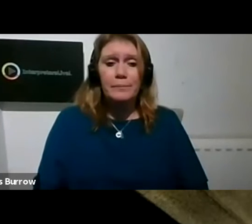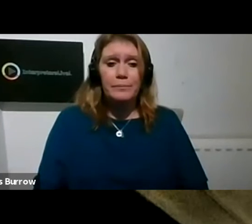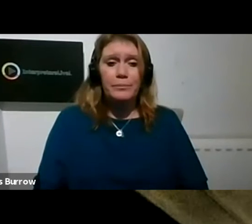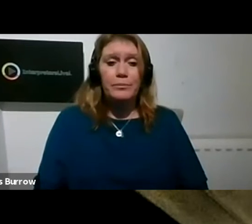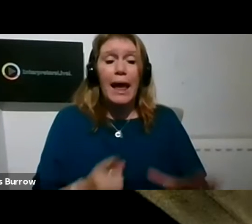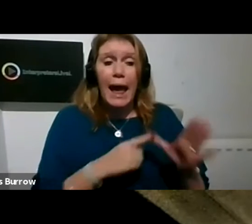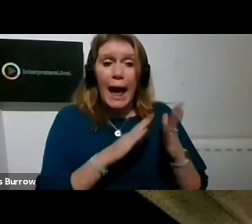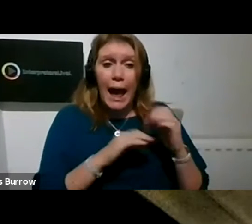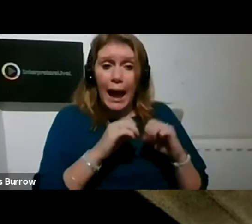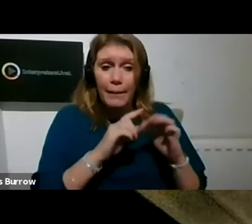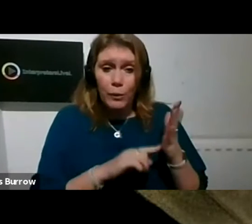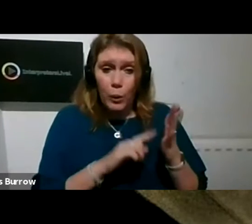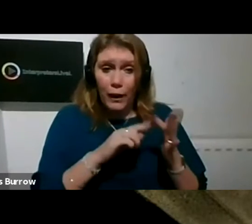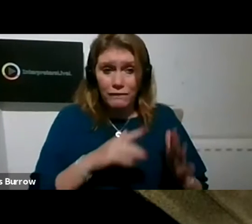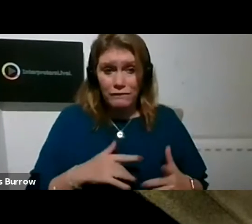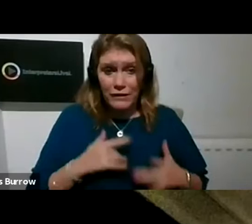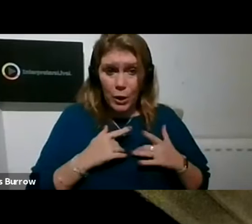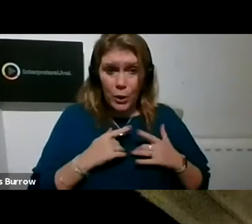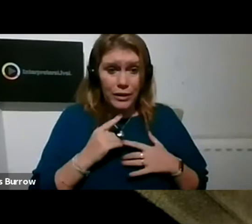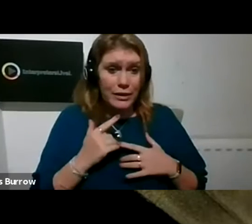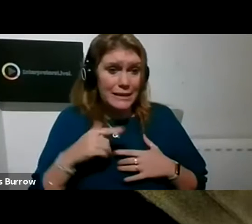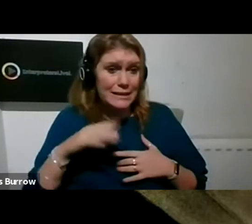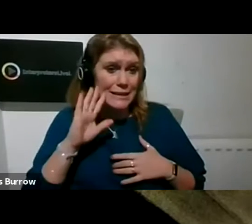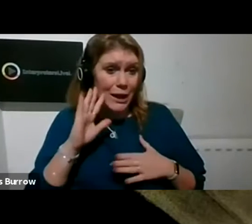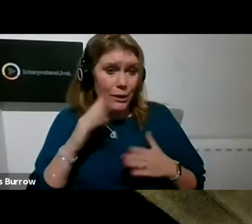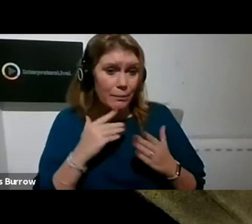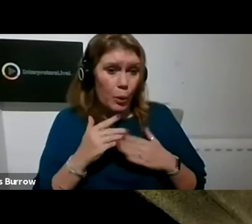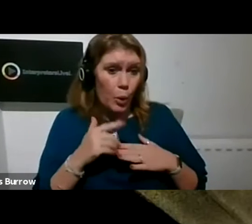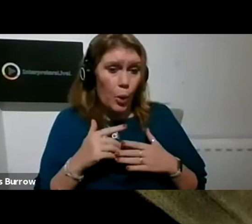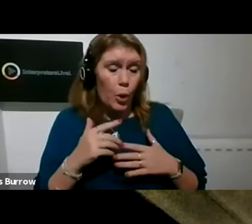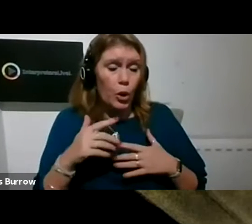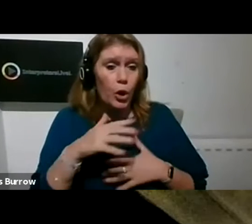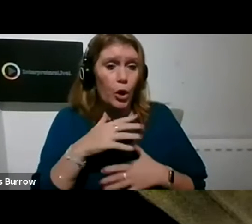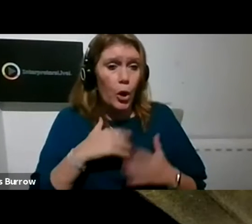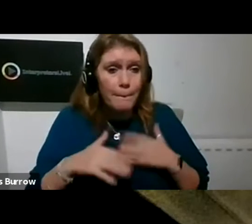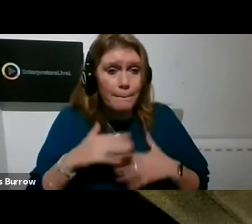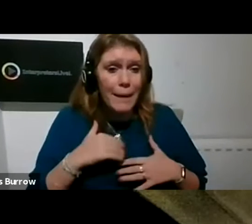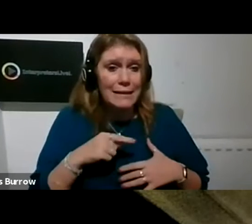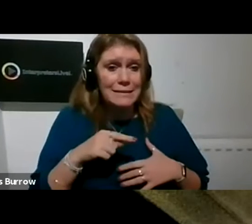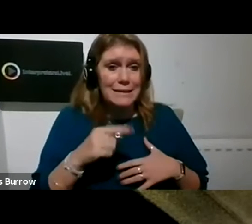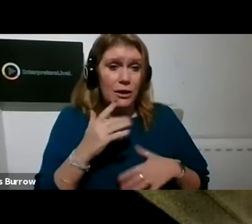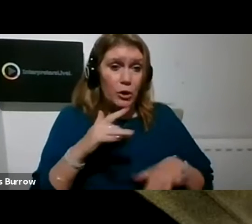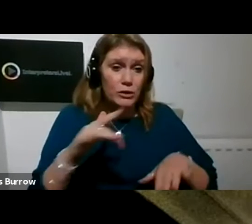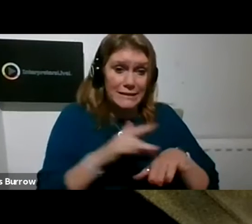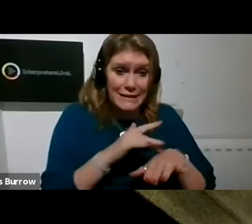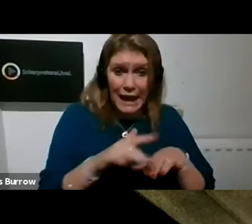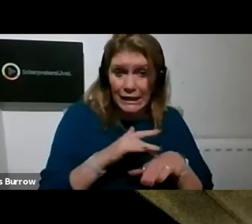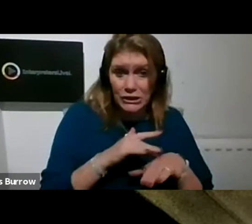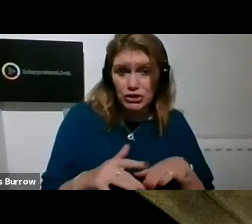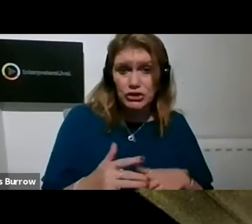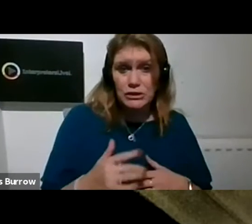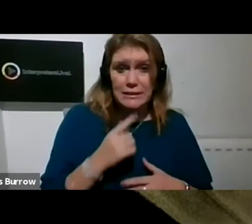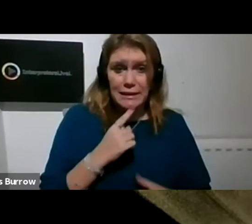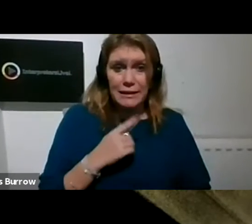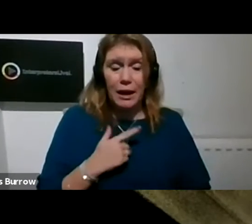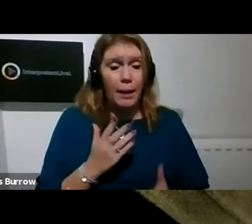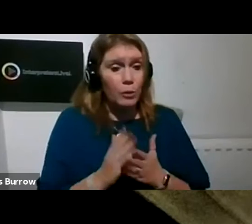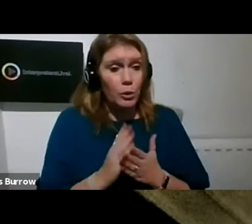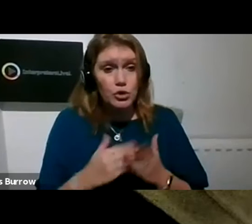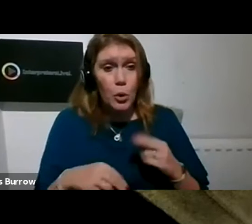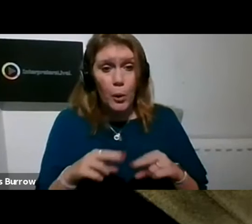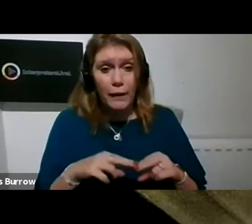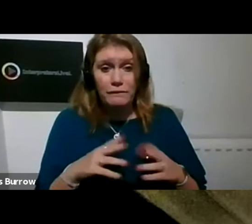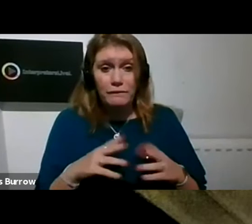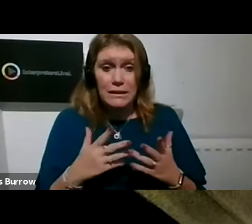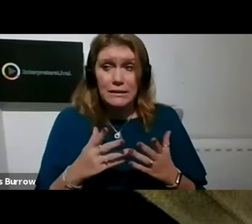is actually more complex than you could have on stage. I mean, I'm not sure, but I would be, you know, unless it's